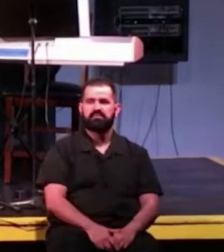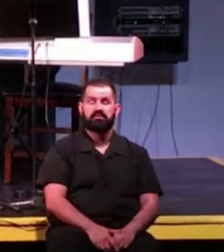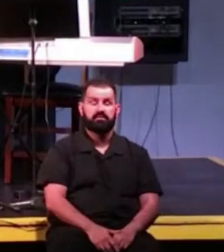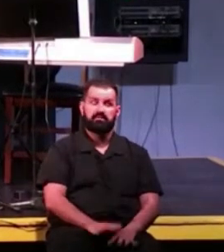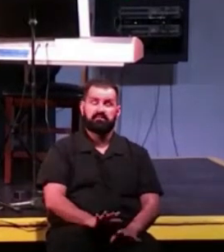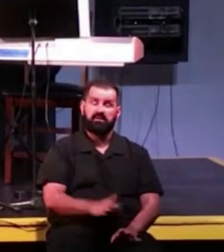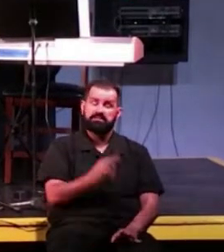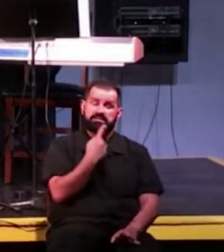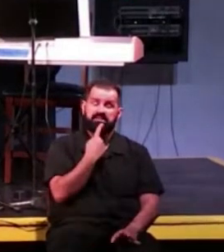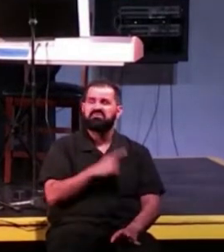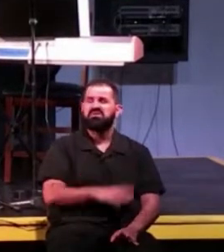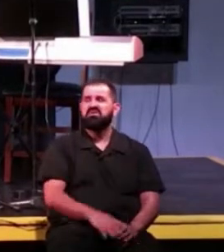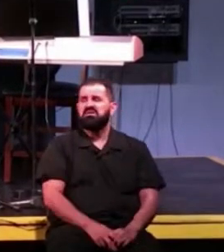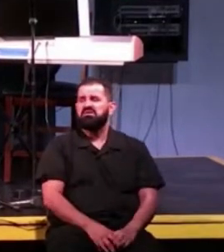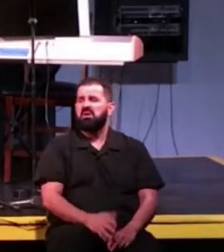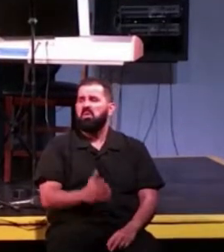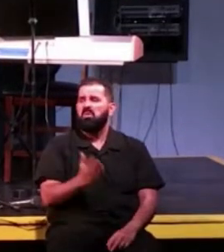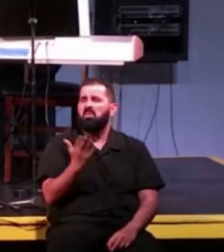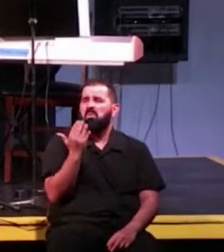I'm going to say it the way she did.